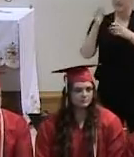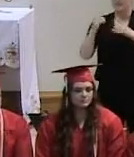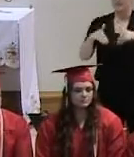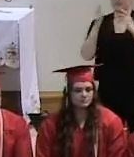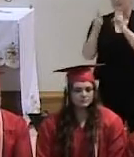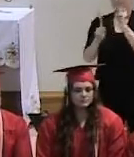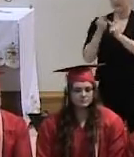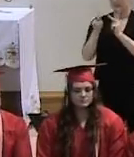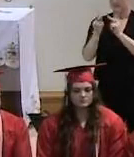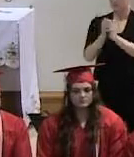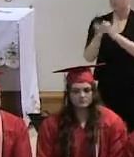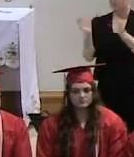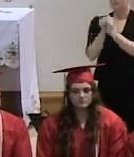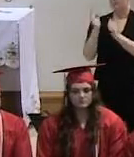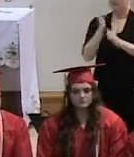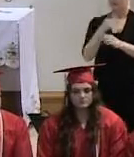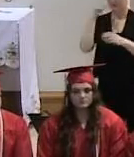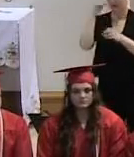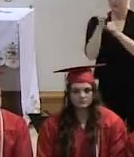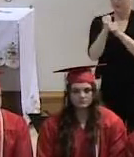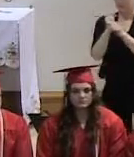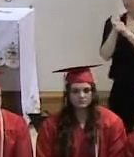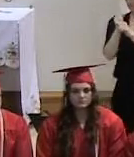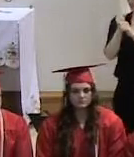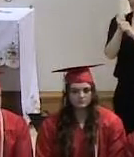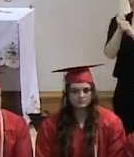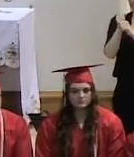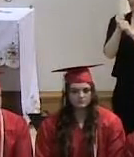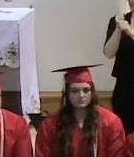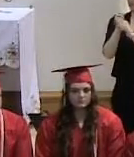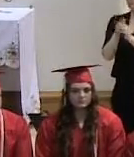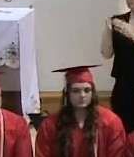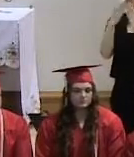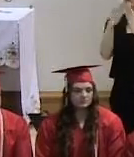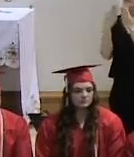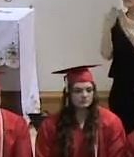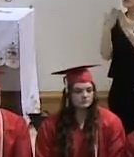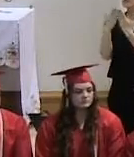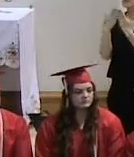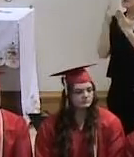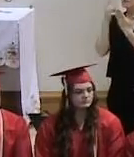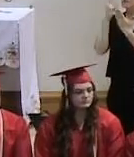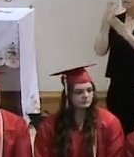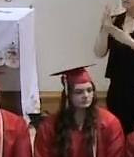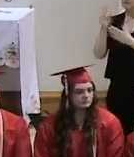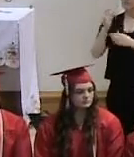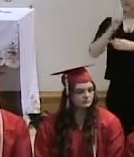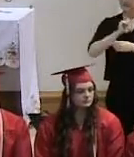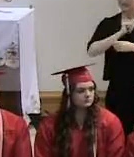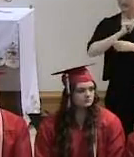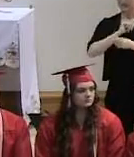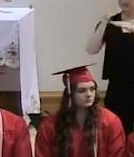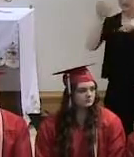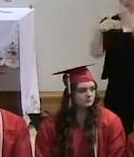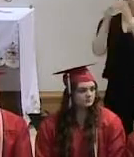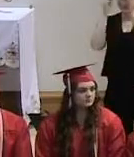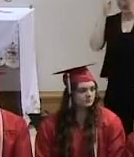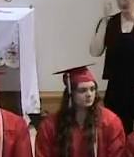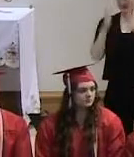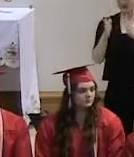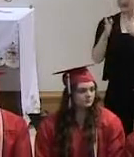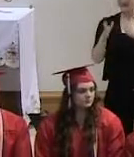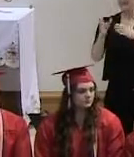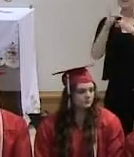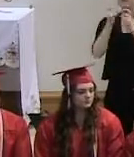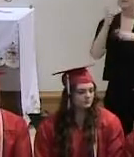people in the faith. And so congratulations to you, and thank you from Renee and myself, your teachers, and from